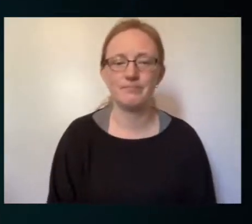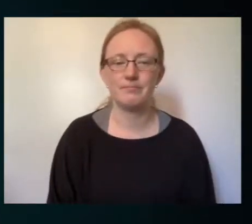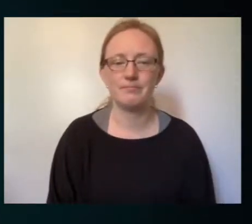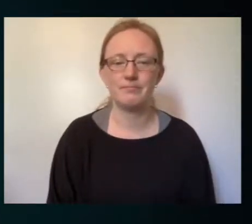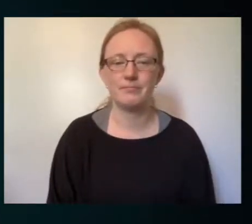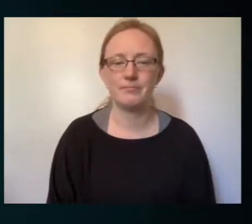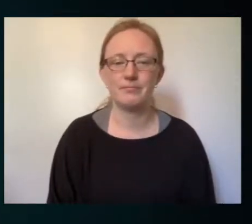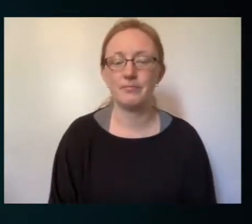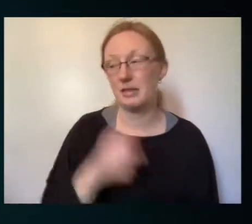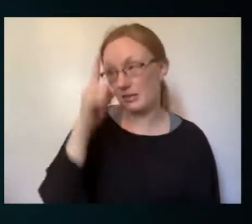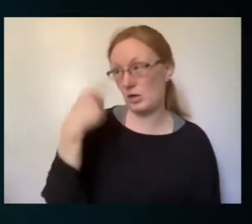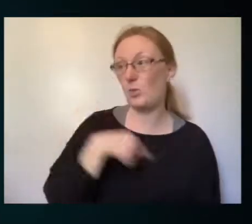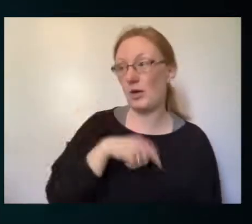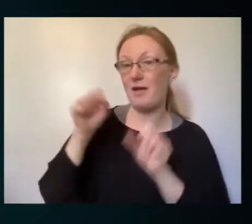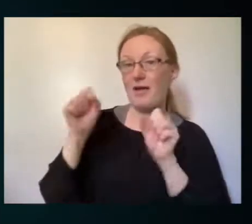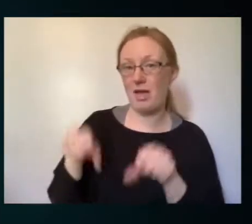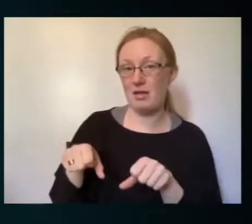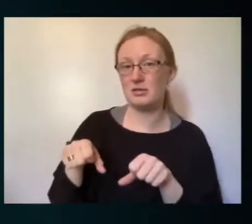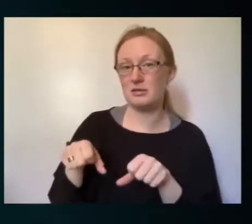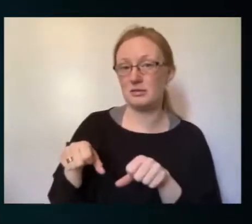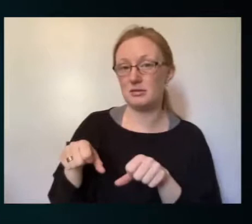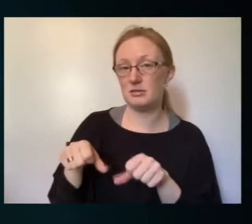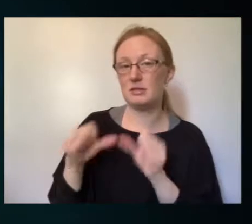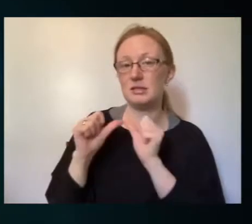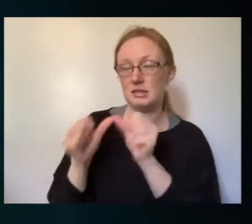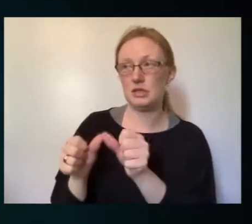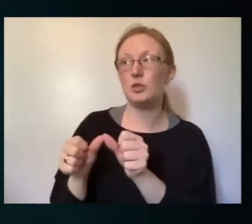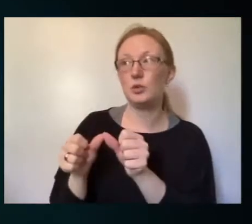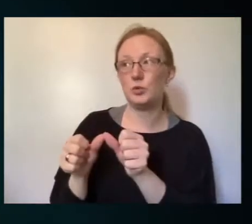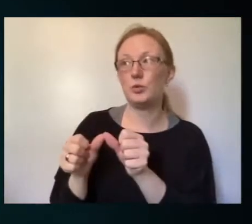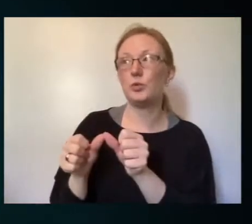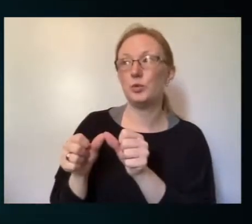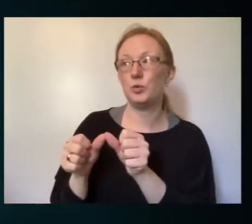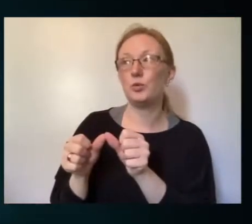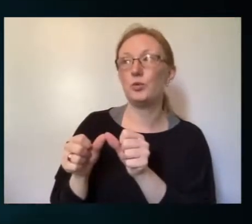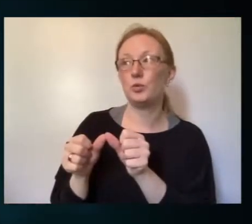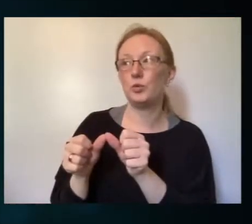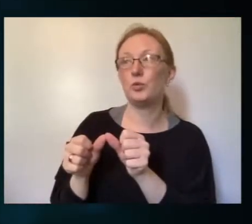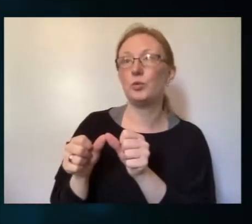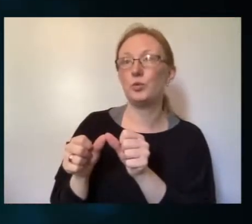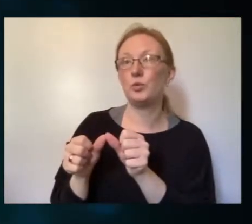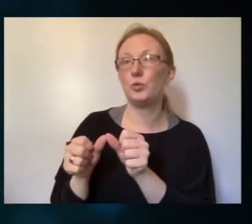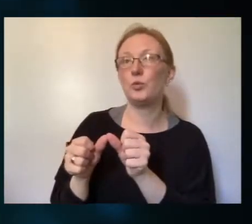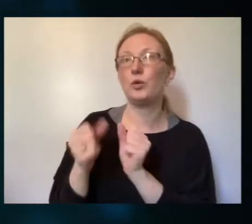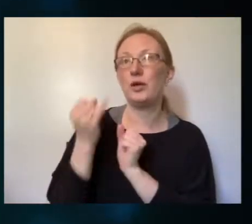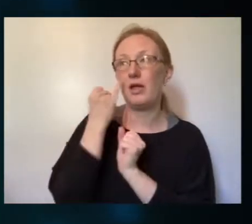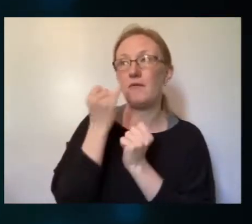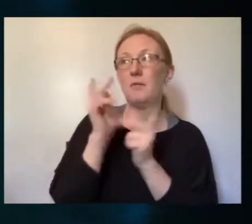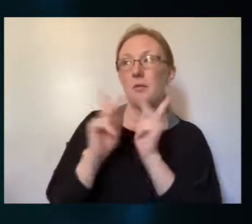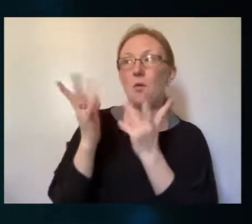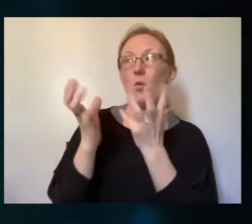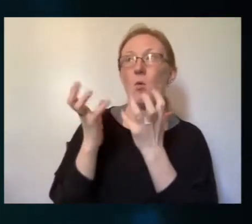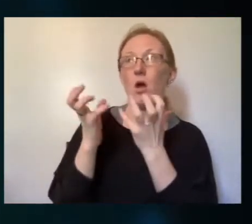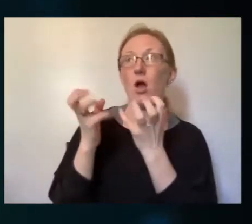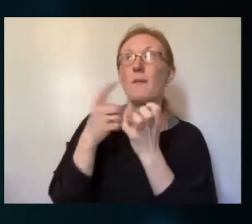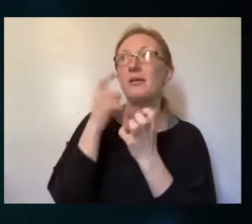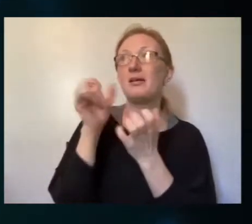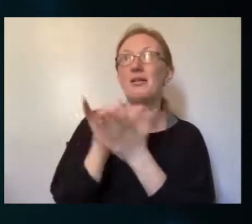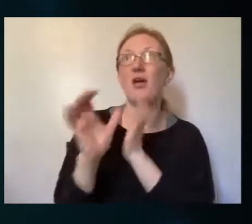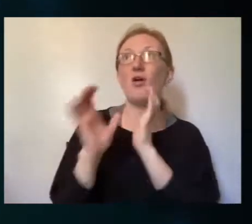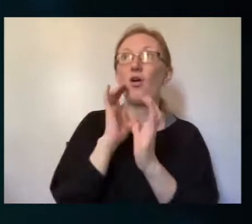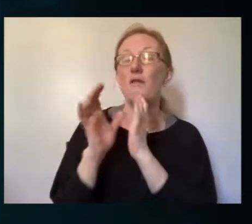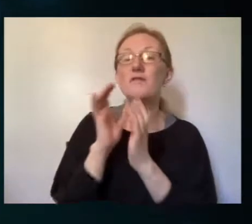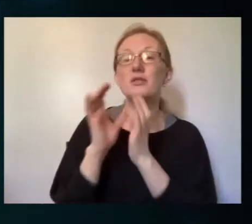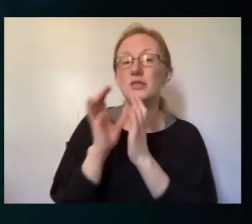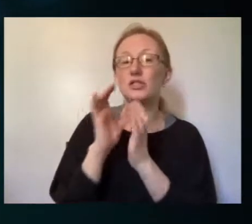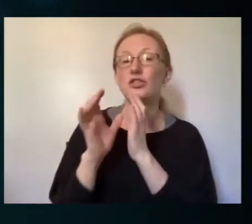So I think that we can continue. For those of us who might want to, because there are conversations that are, I